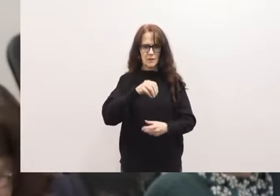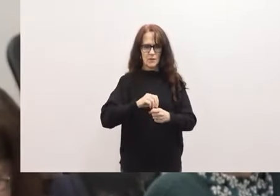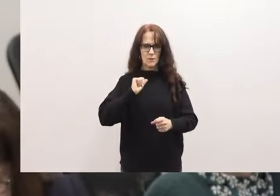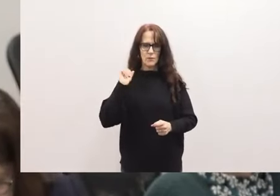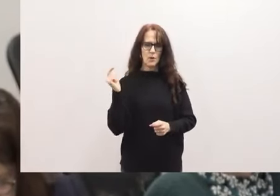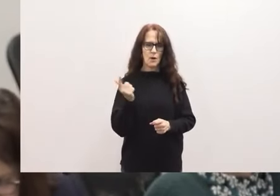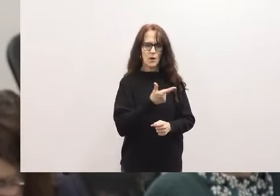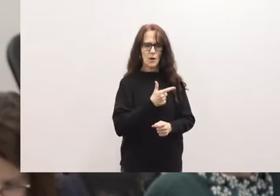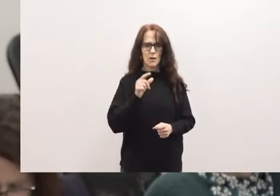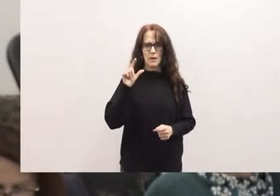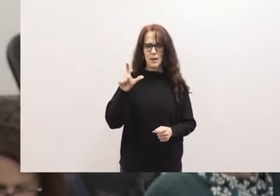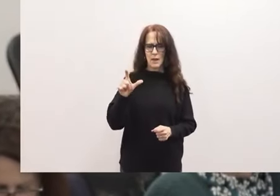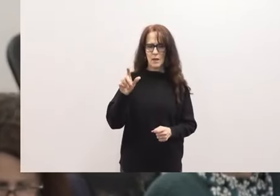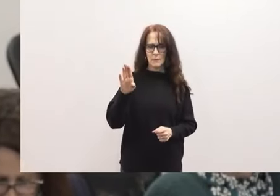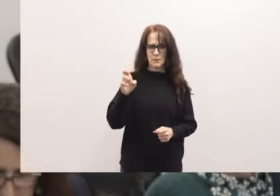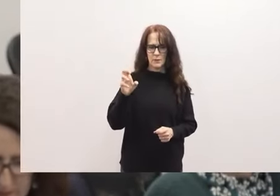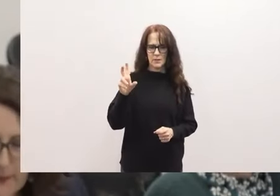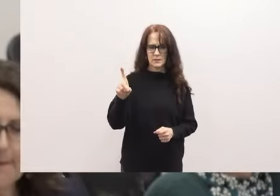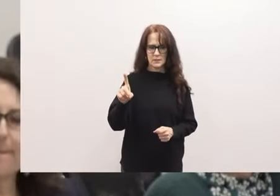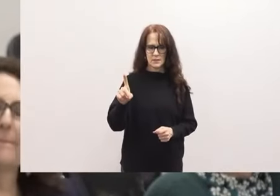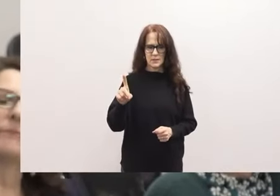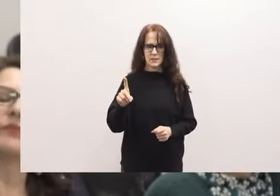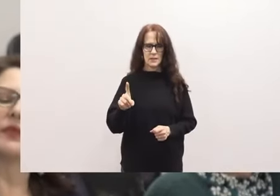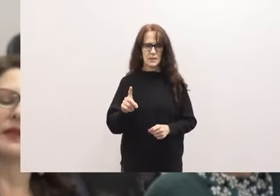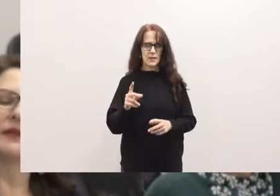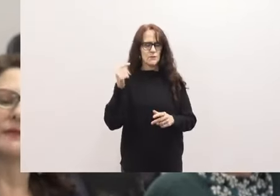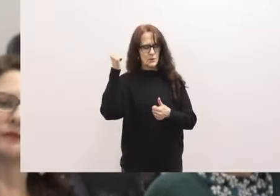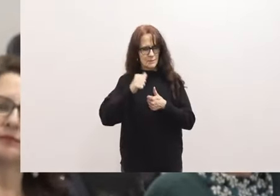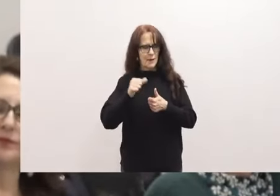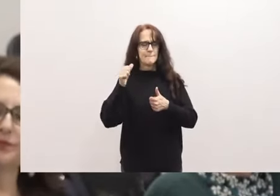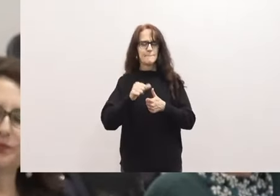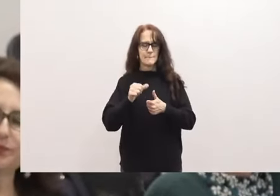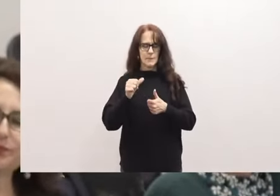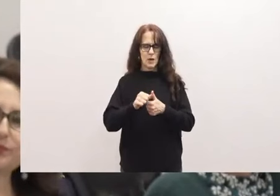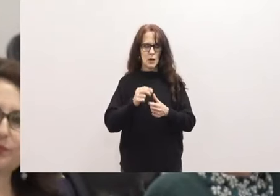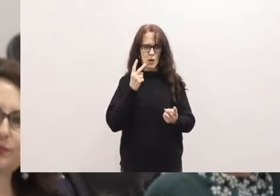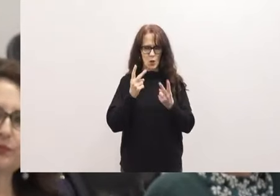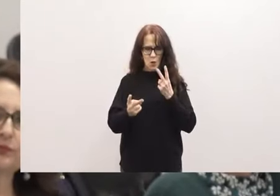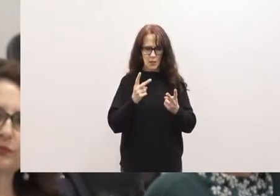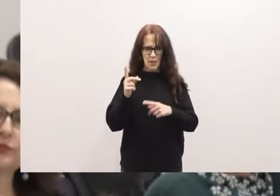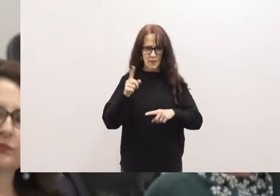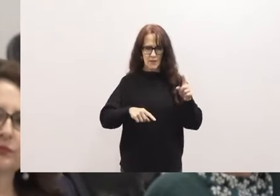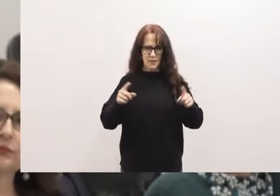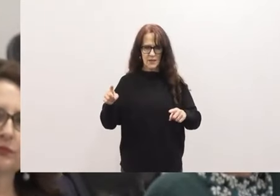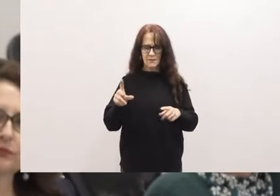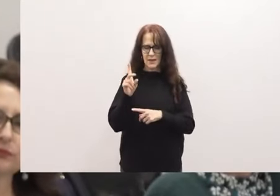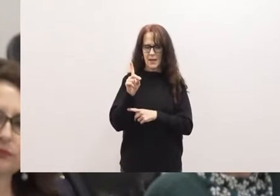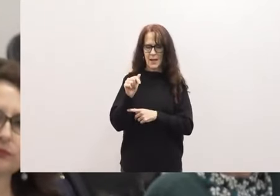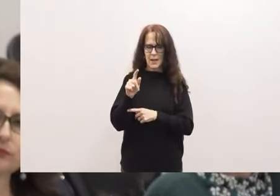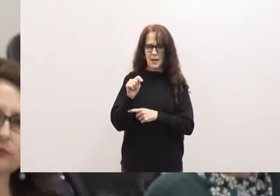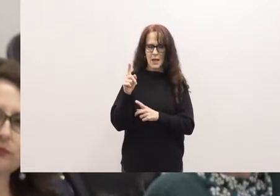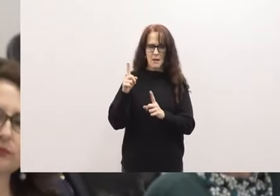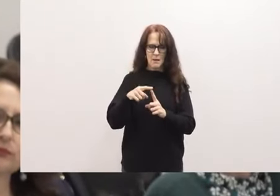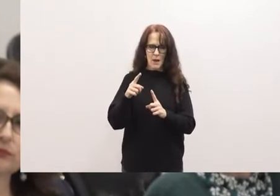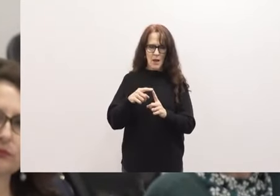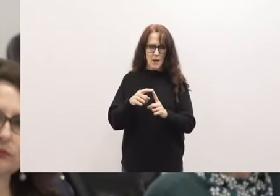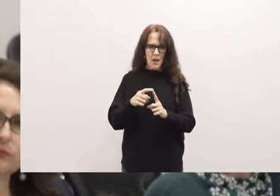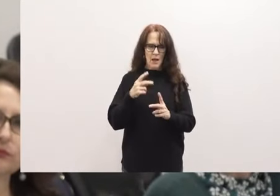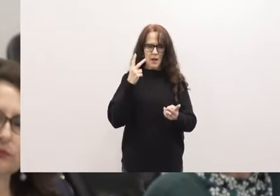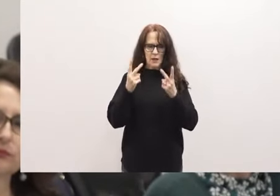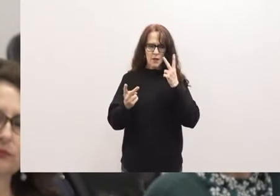us in LBUSD. So be keeping that in mind as we're looking at the different data points. And so in order to